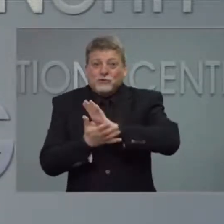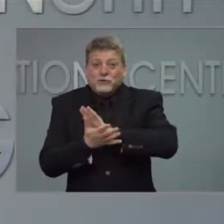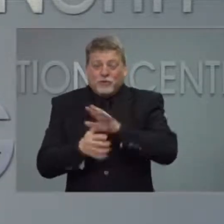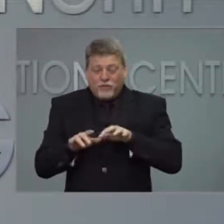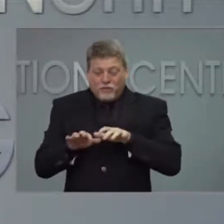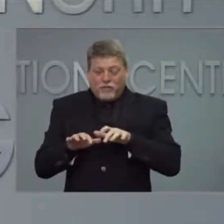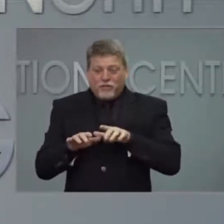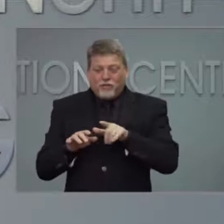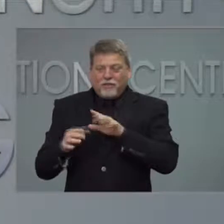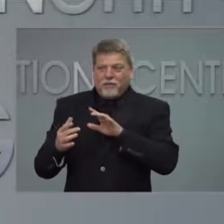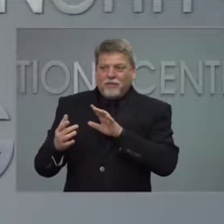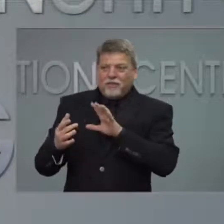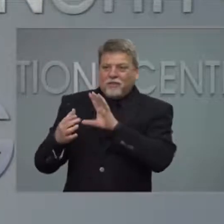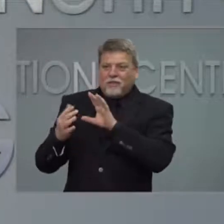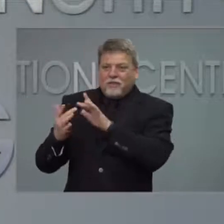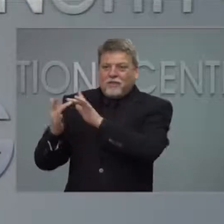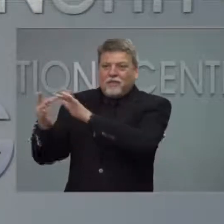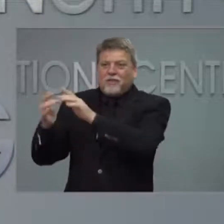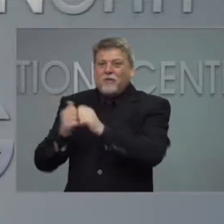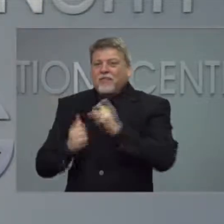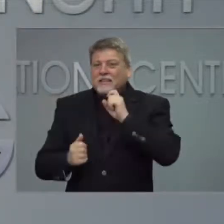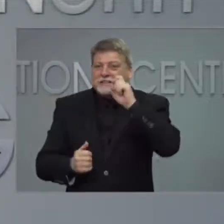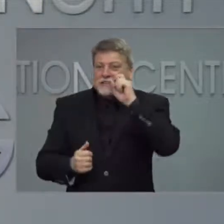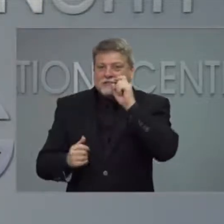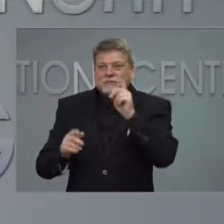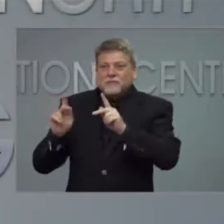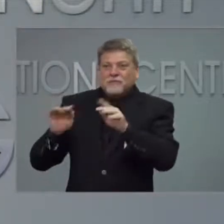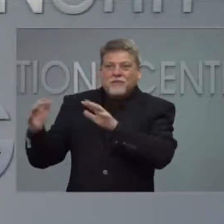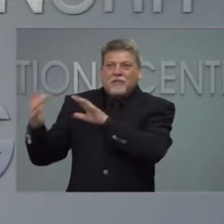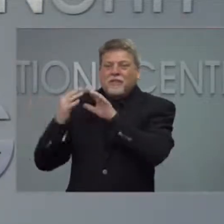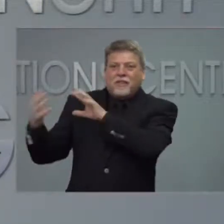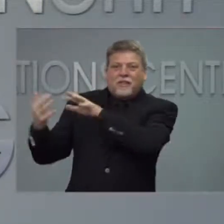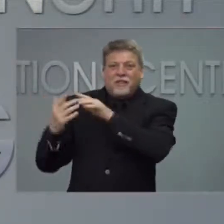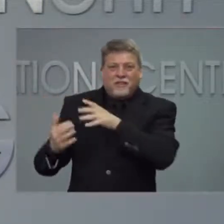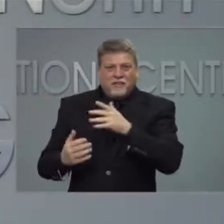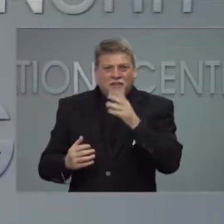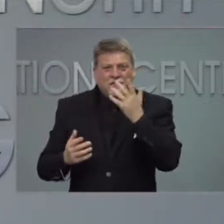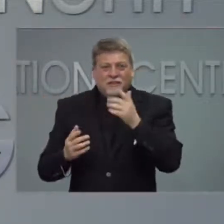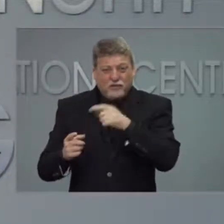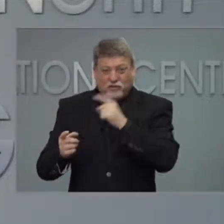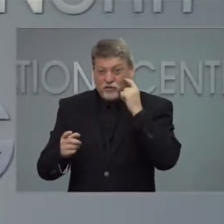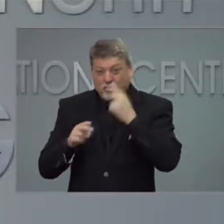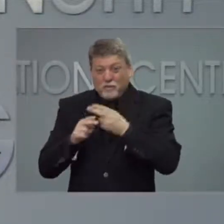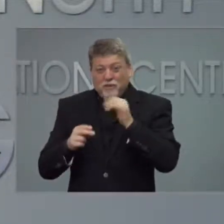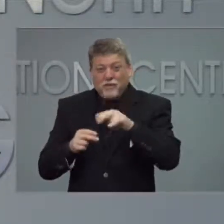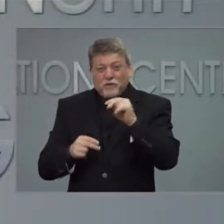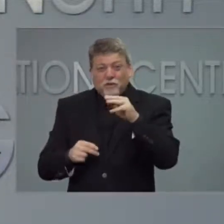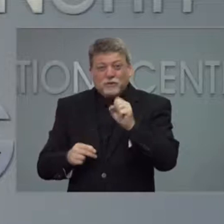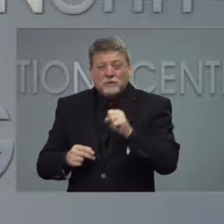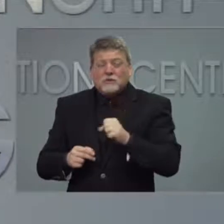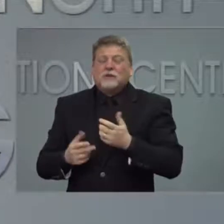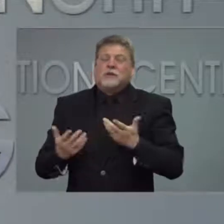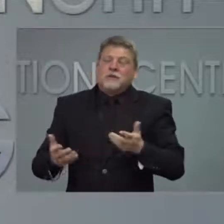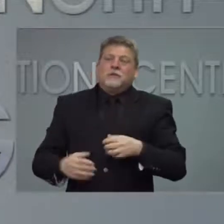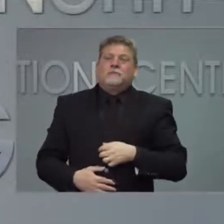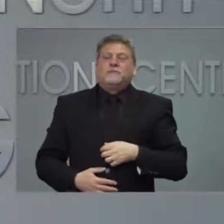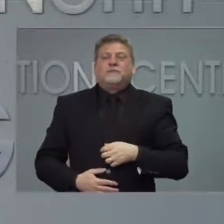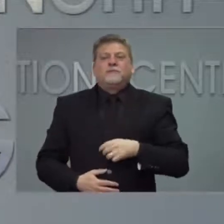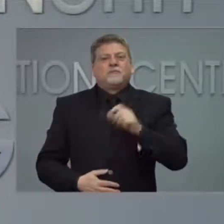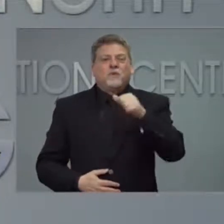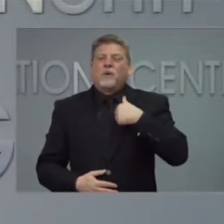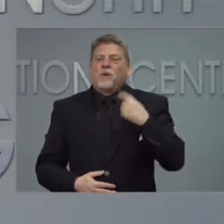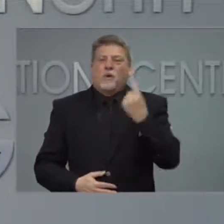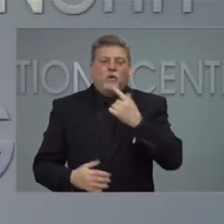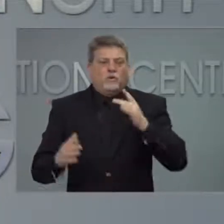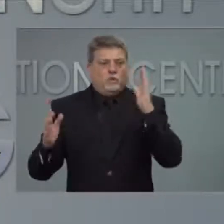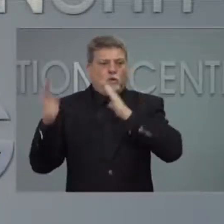do? That's deeply troubling when our children fall victim to sexual predators, whether